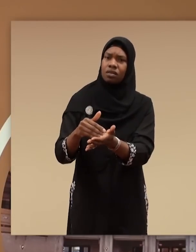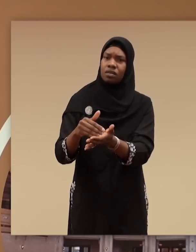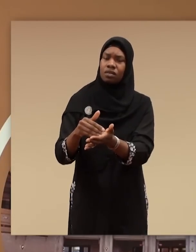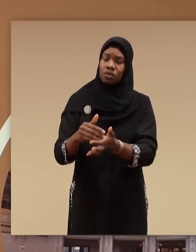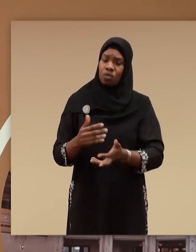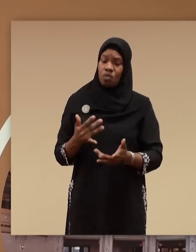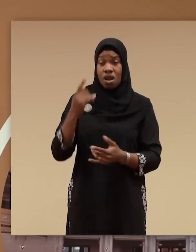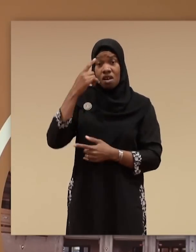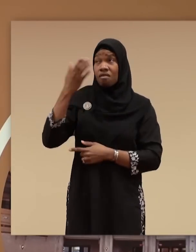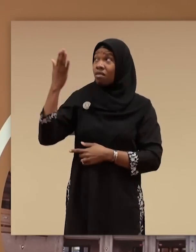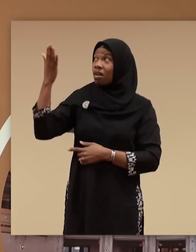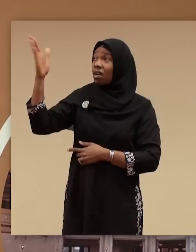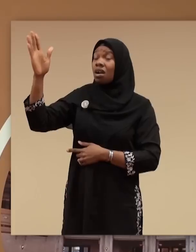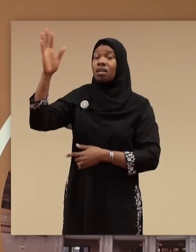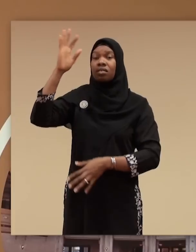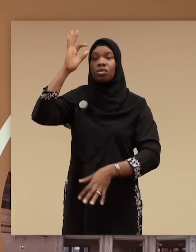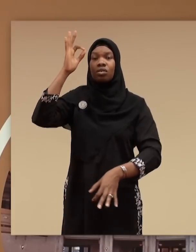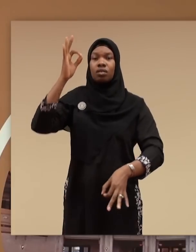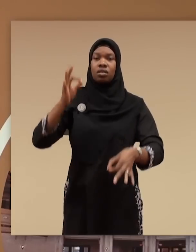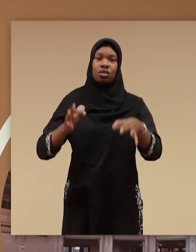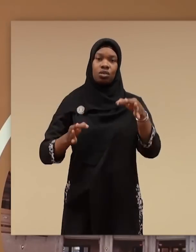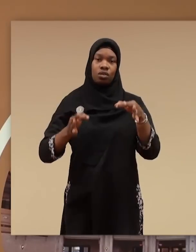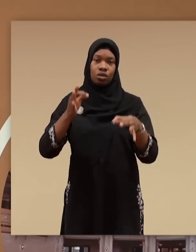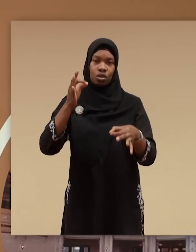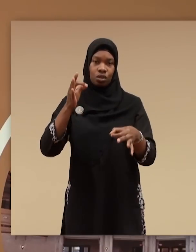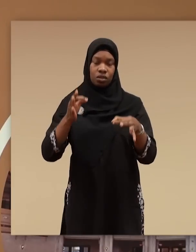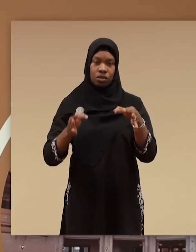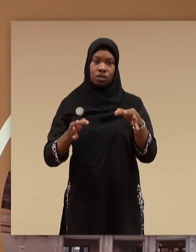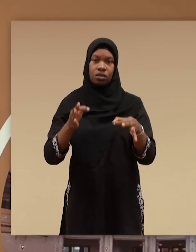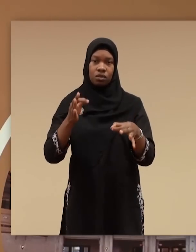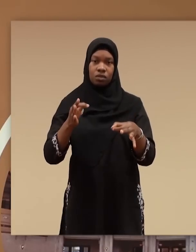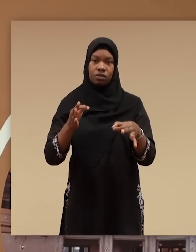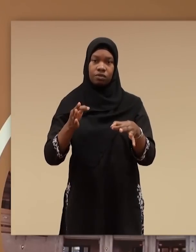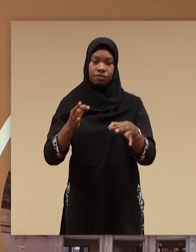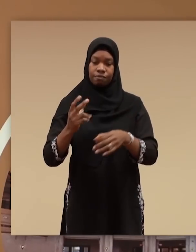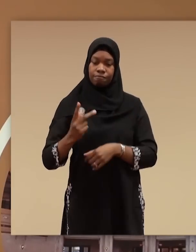judge between me and you."